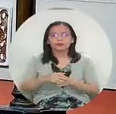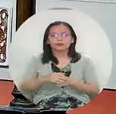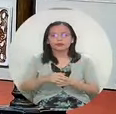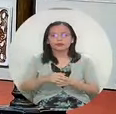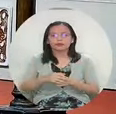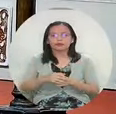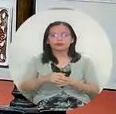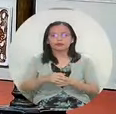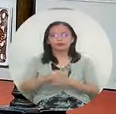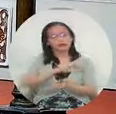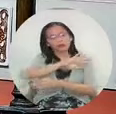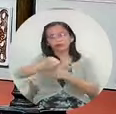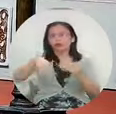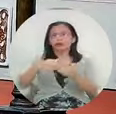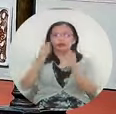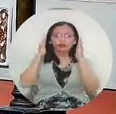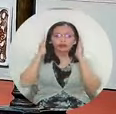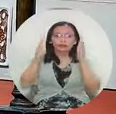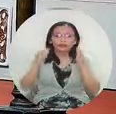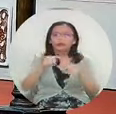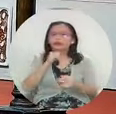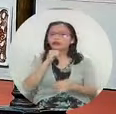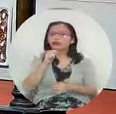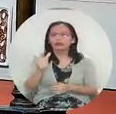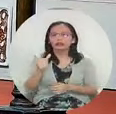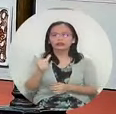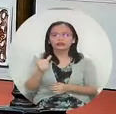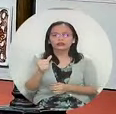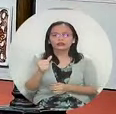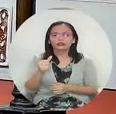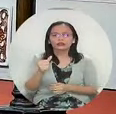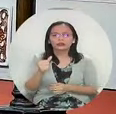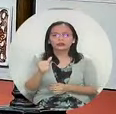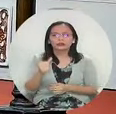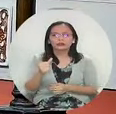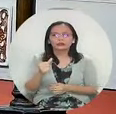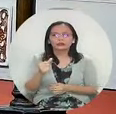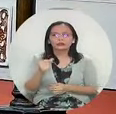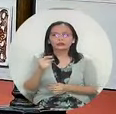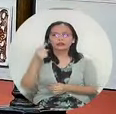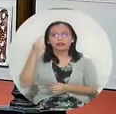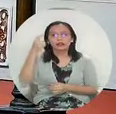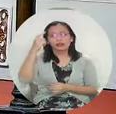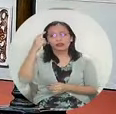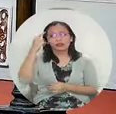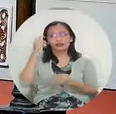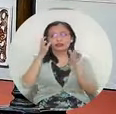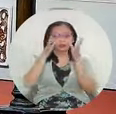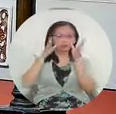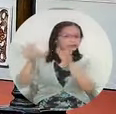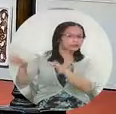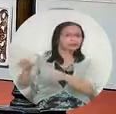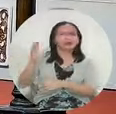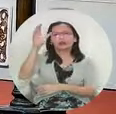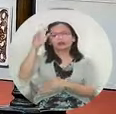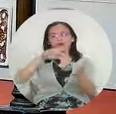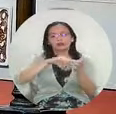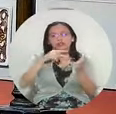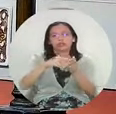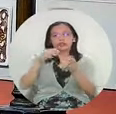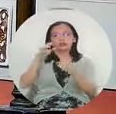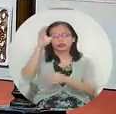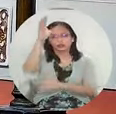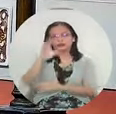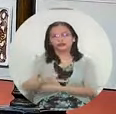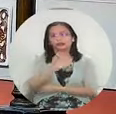and gentlemen, listen carefully. You do not underestimate the meaning of the cross. Because I told you earlier, it is